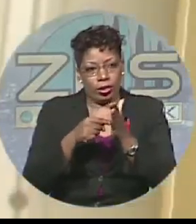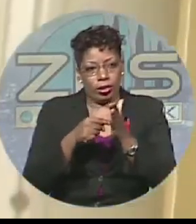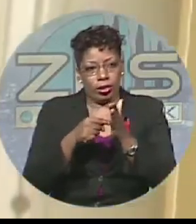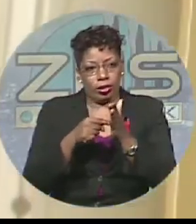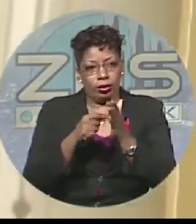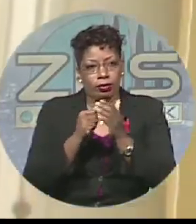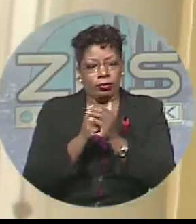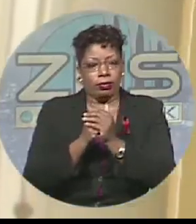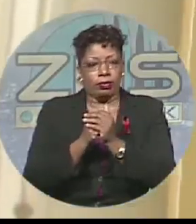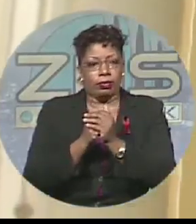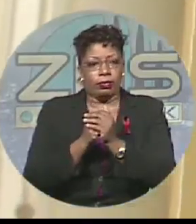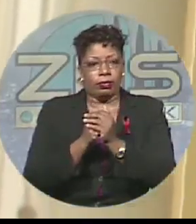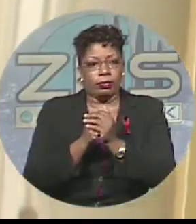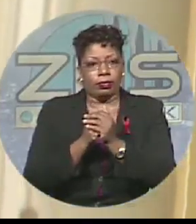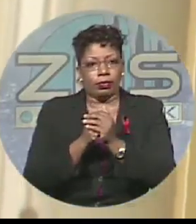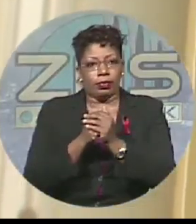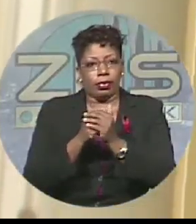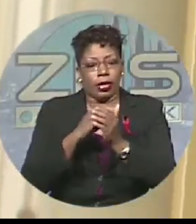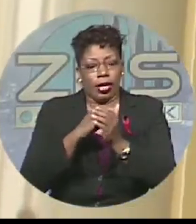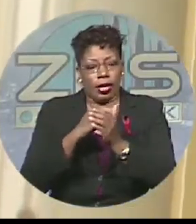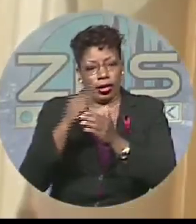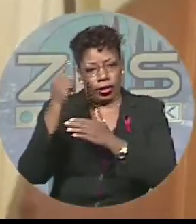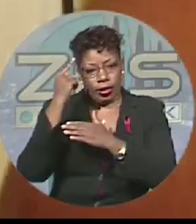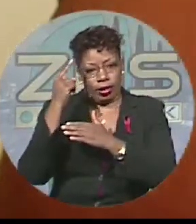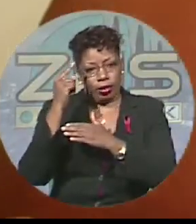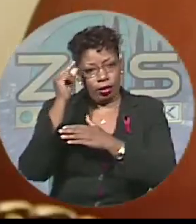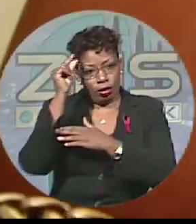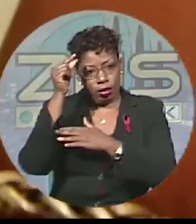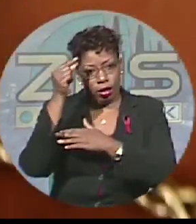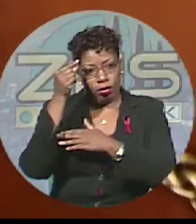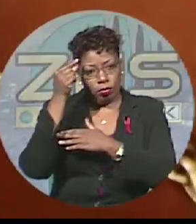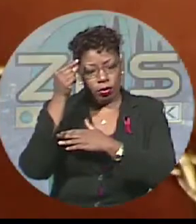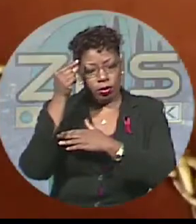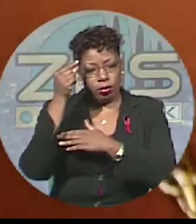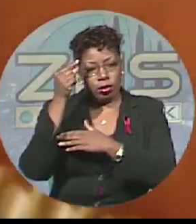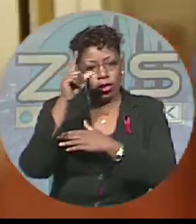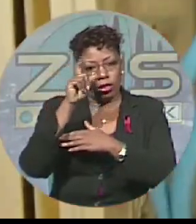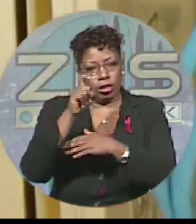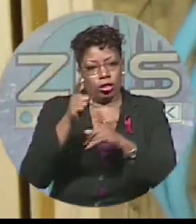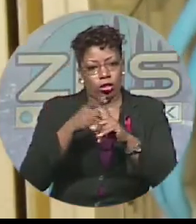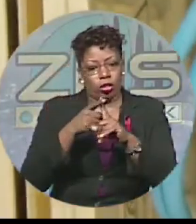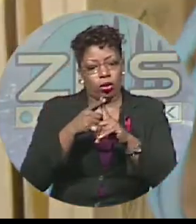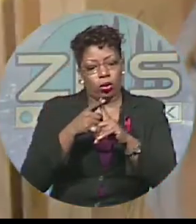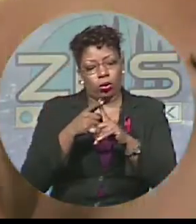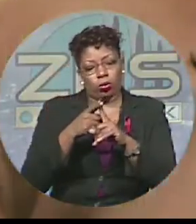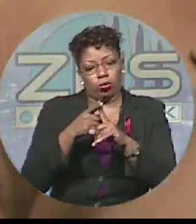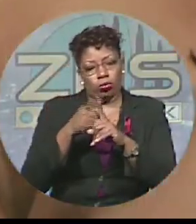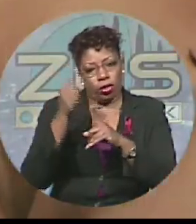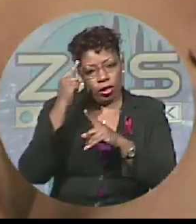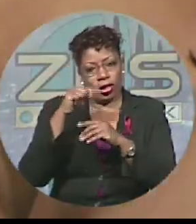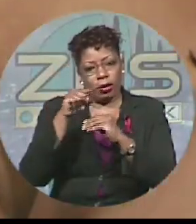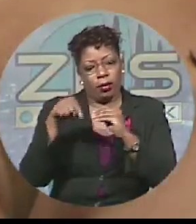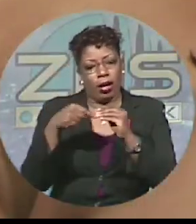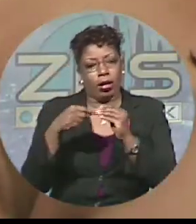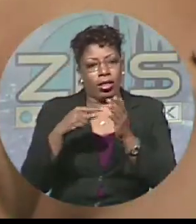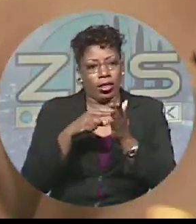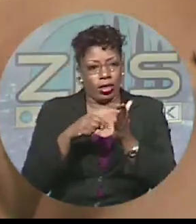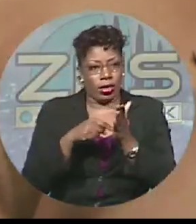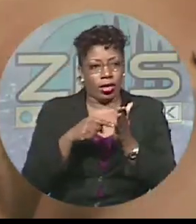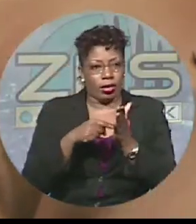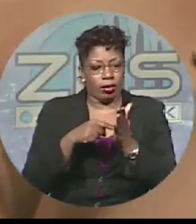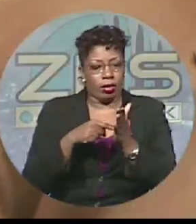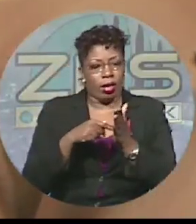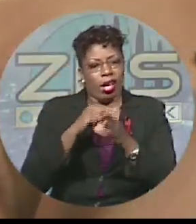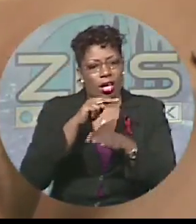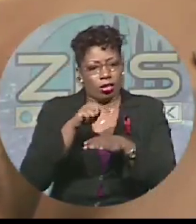because, listen, I believe our government as a whole need to start thinking about this as the